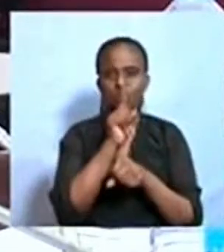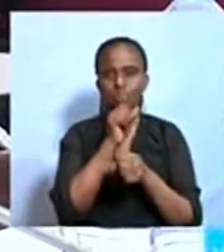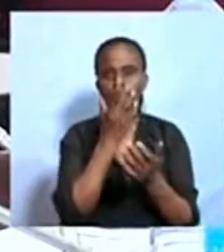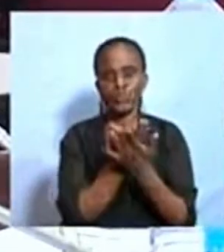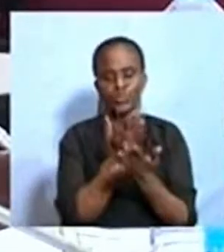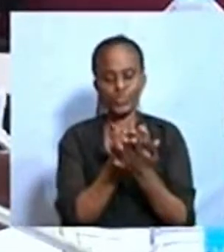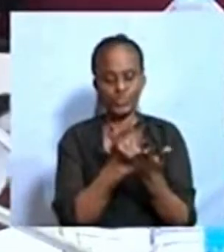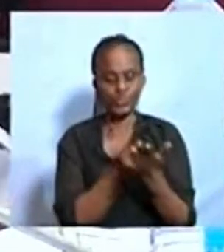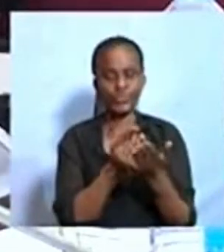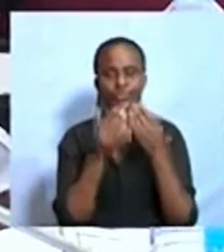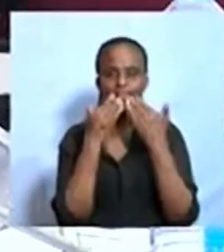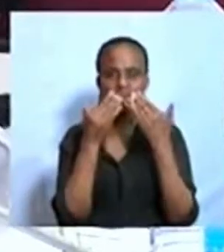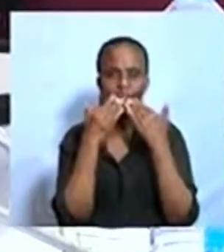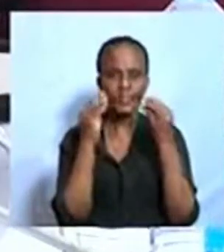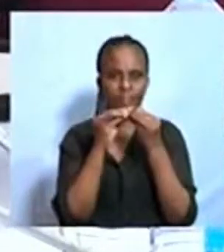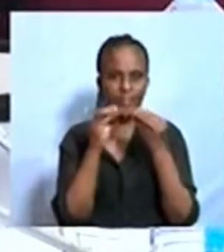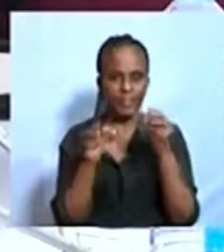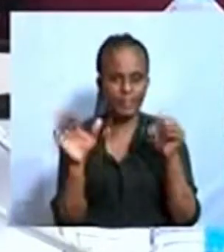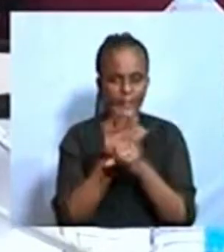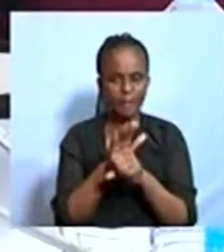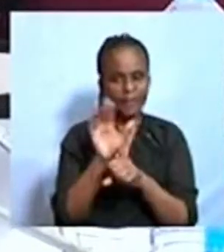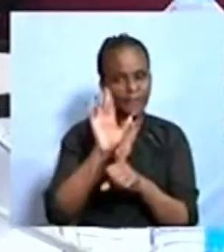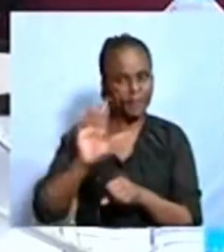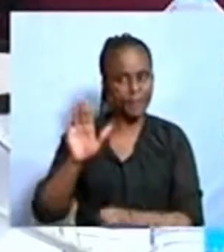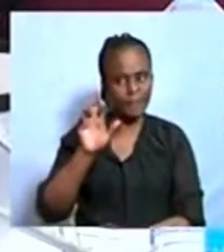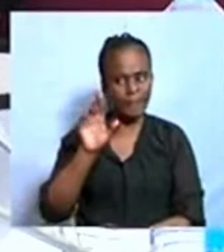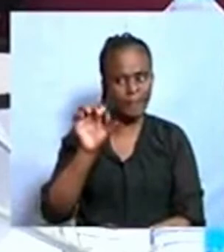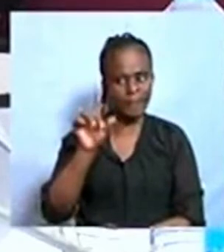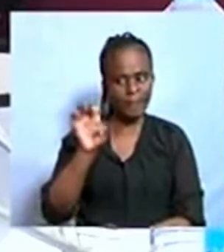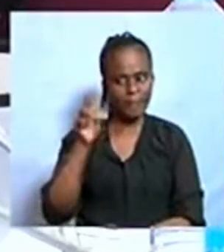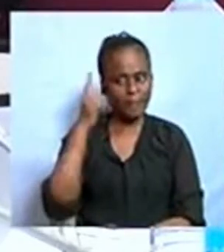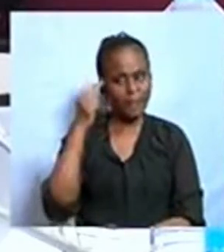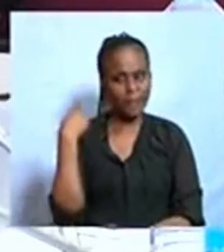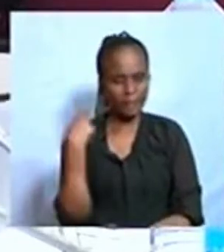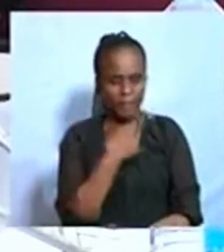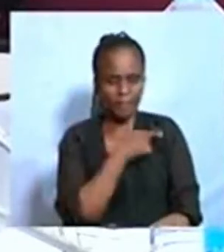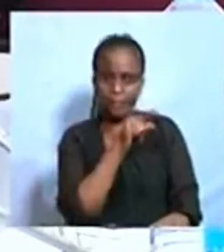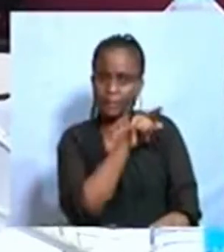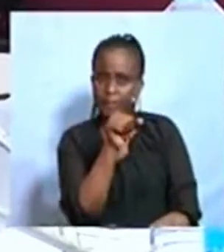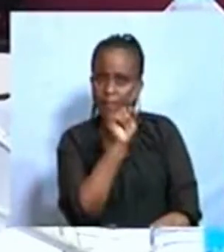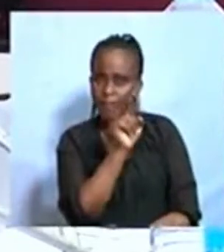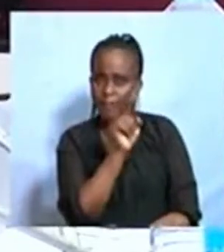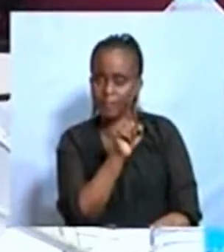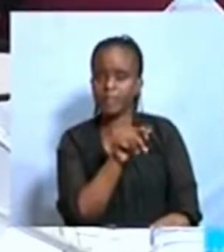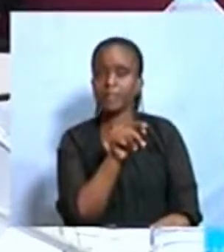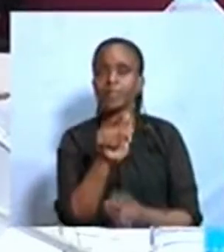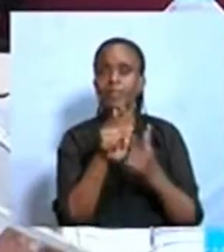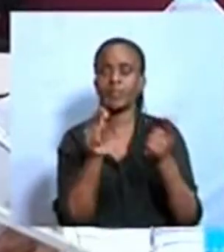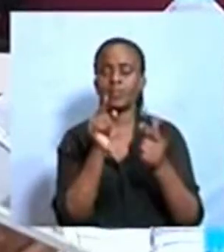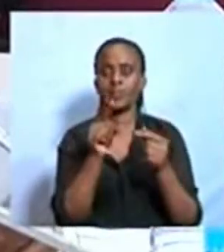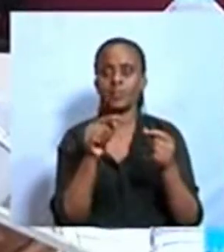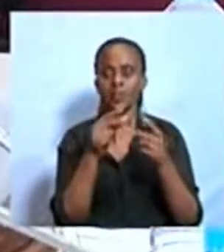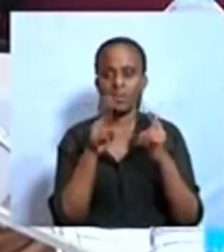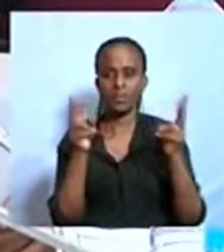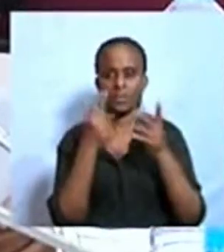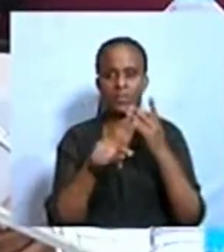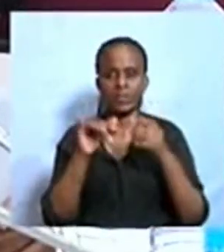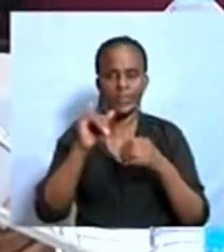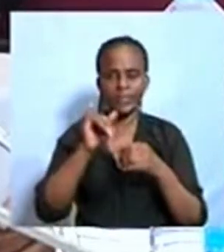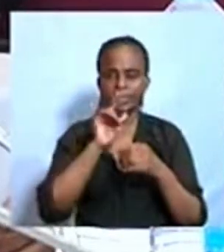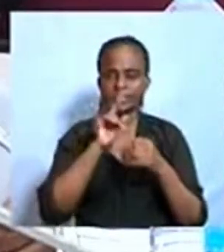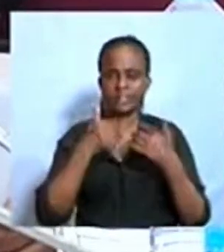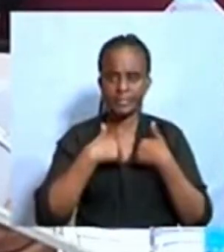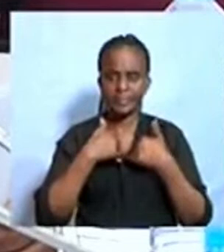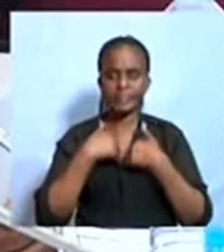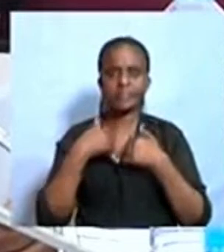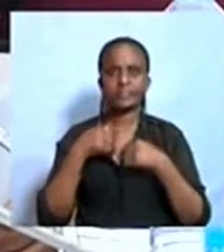recommendation appreciating fully the role for Parliament. That oversight is one of them. So that, yes, there's that